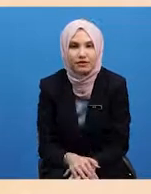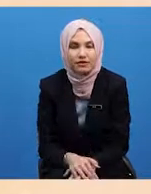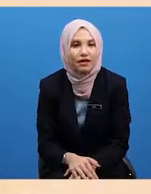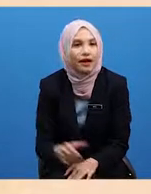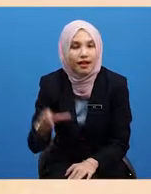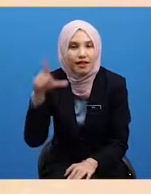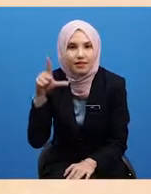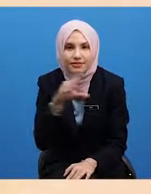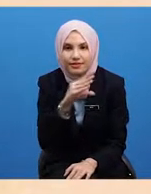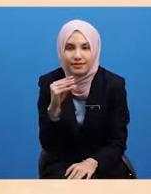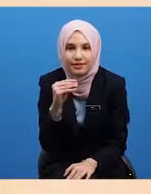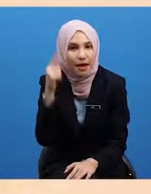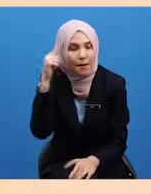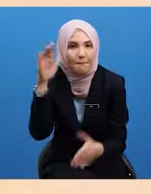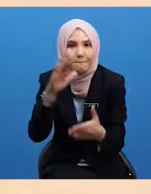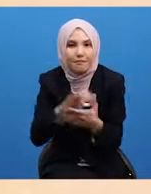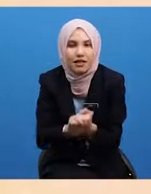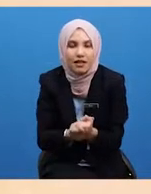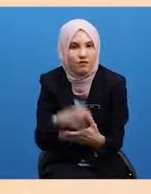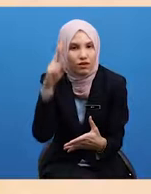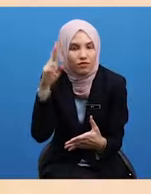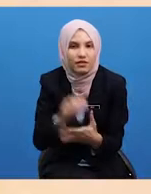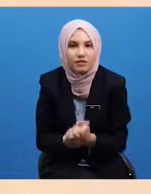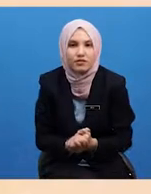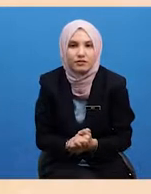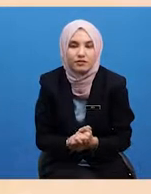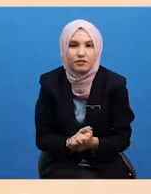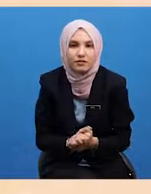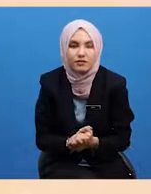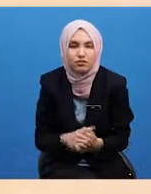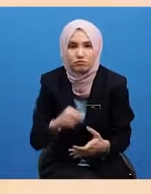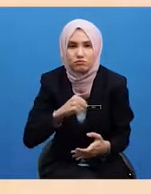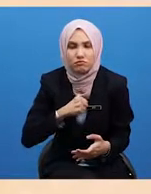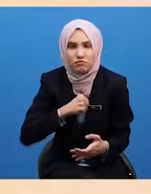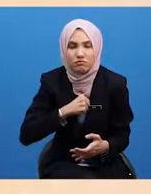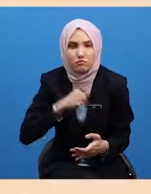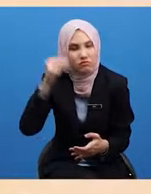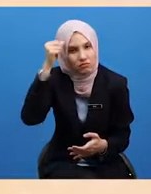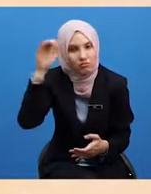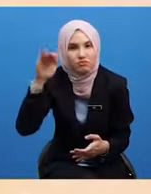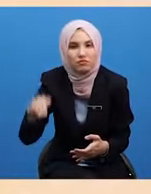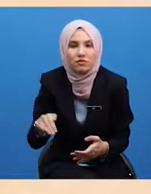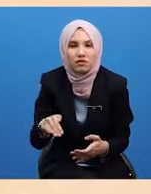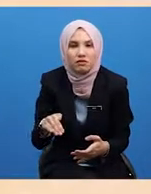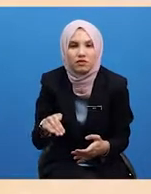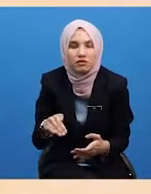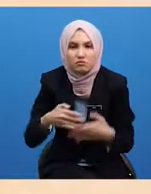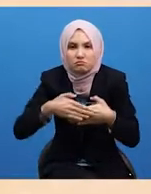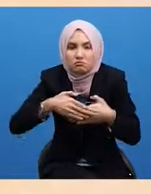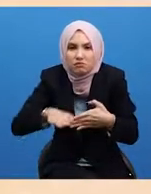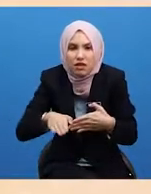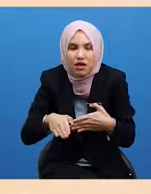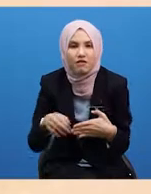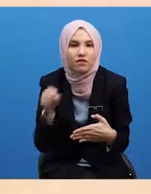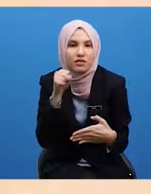Instead of listening and believing in Richard, his own son, Pa has asked Richard to stay away from